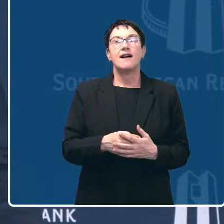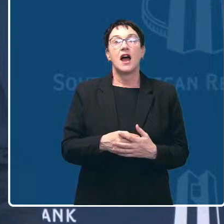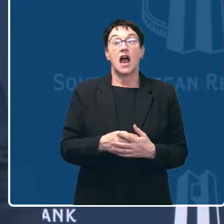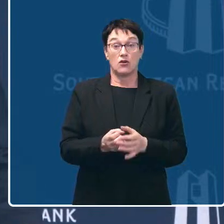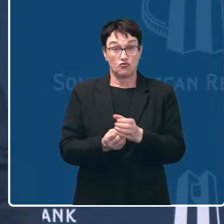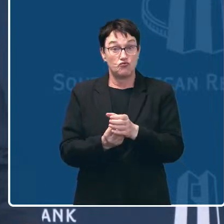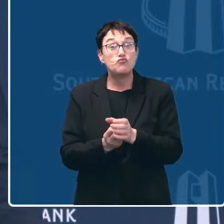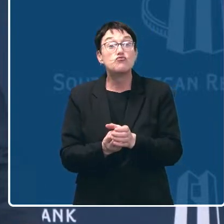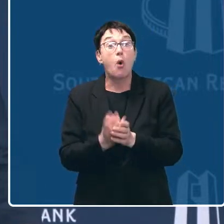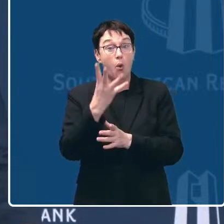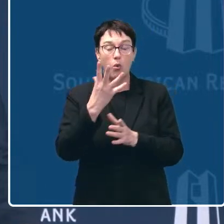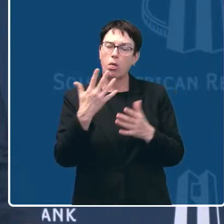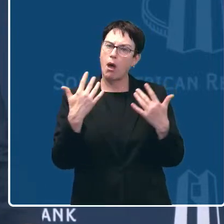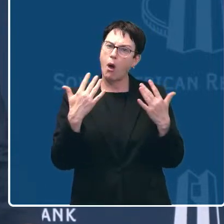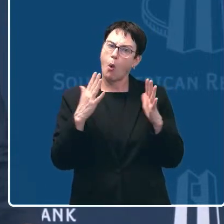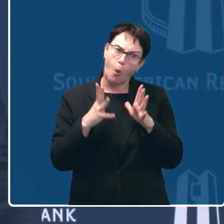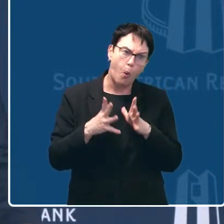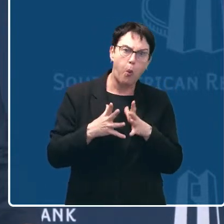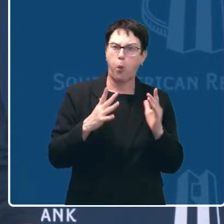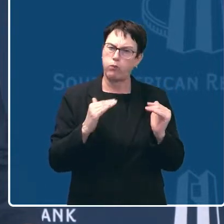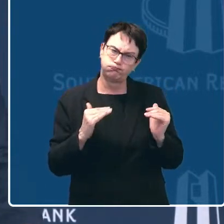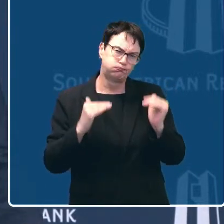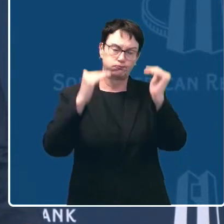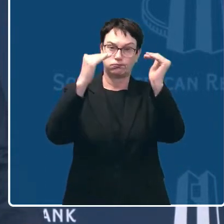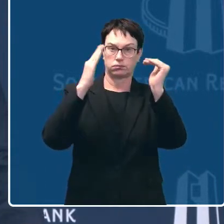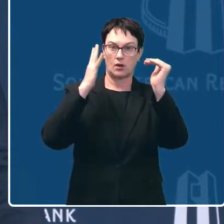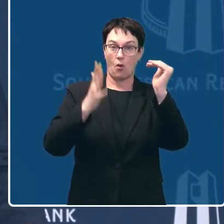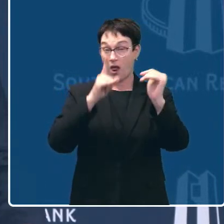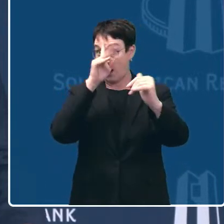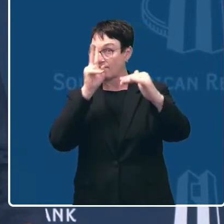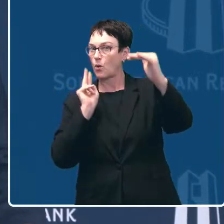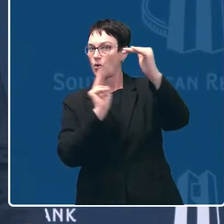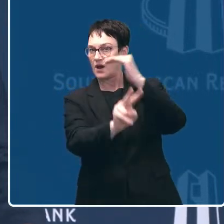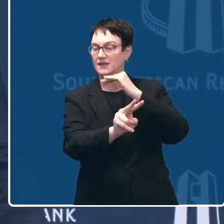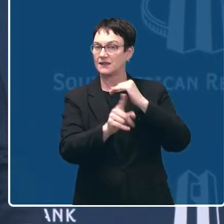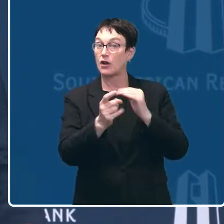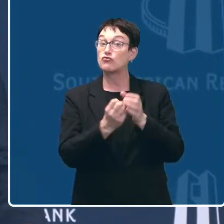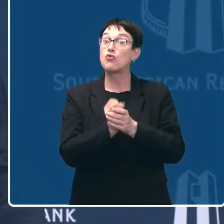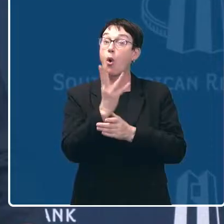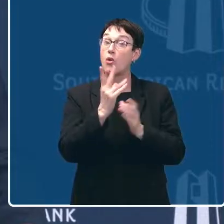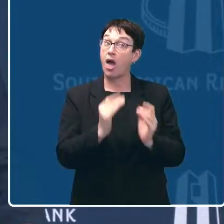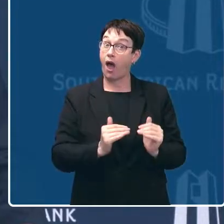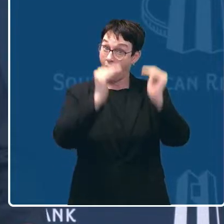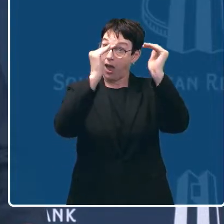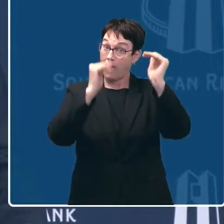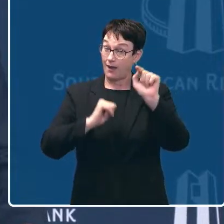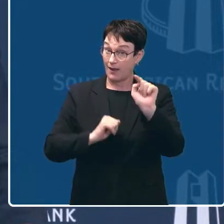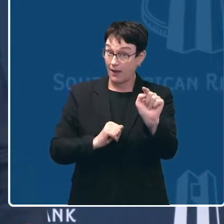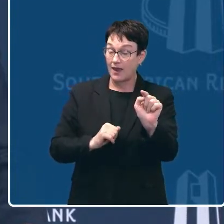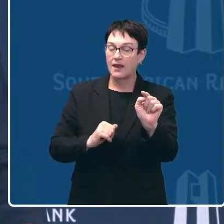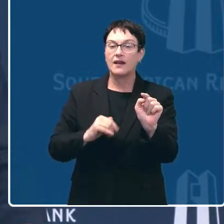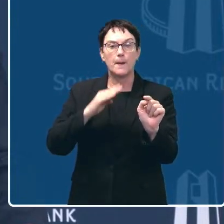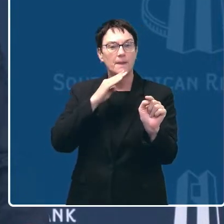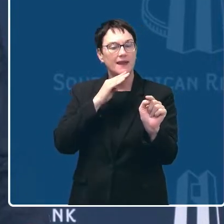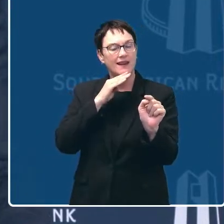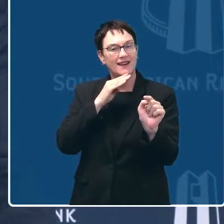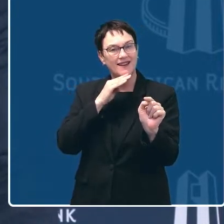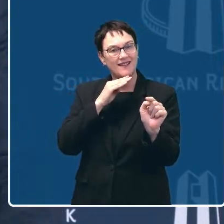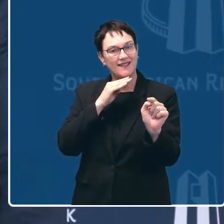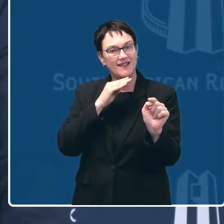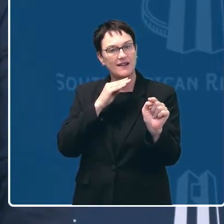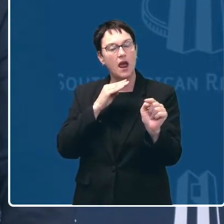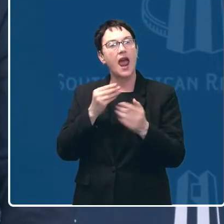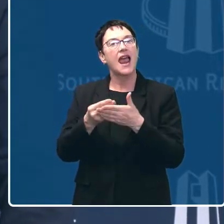growth over the forecast horizon. And higher growth will benefit the